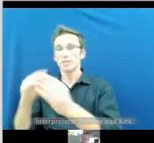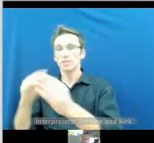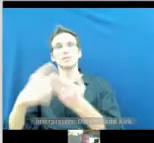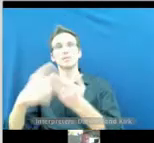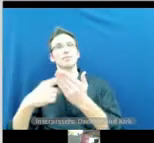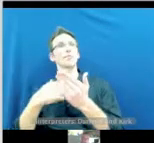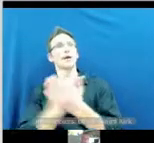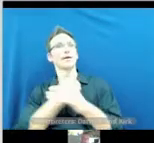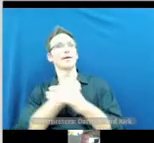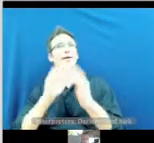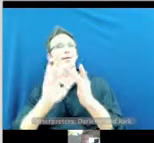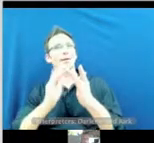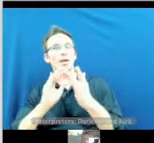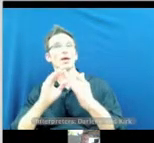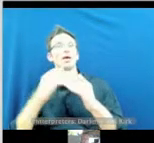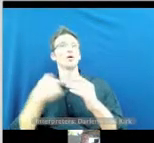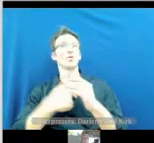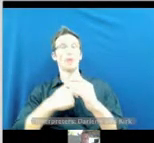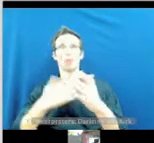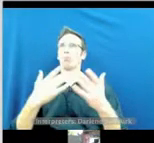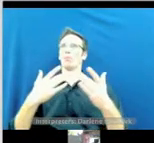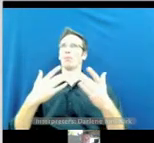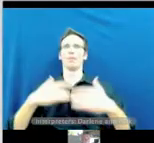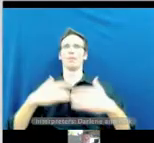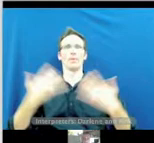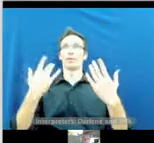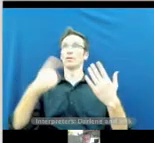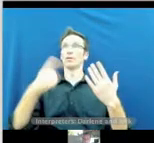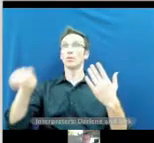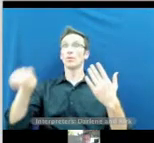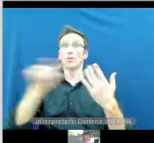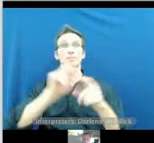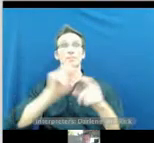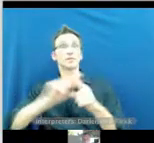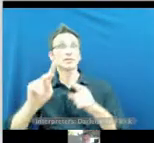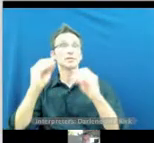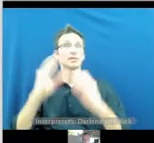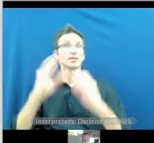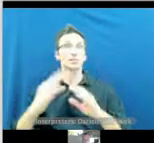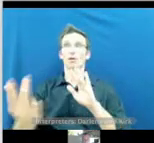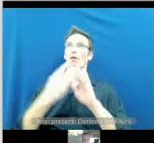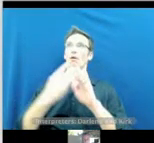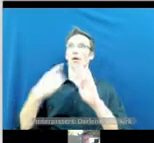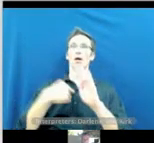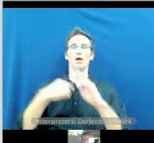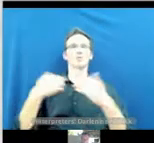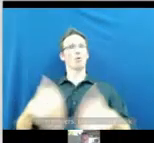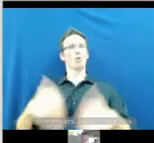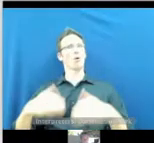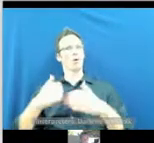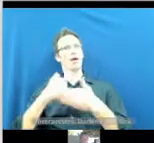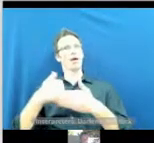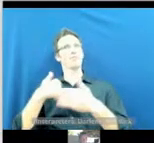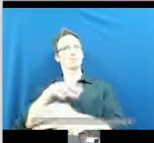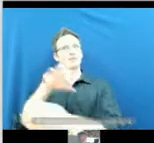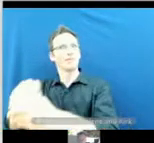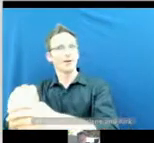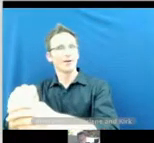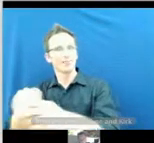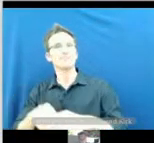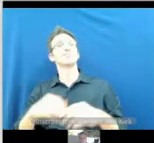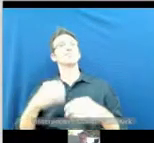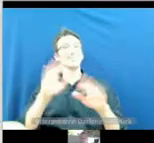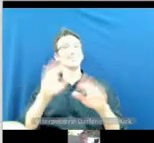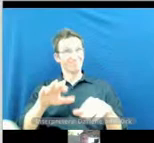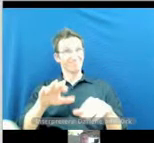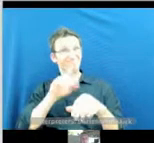and do the outreach directly to us. That's what pulls us in. I actually just had a conference call today with a student that was real far